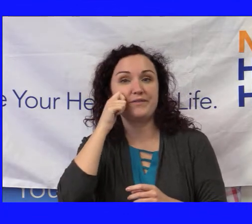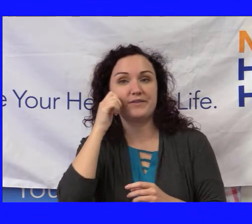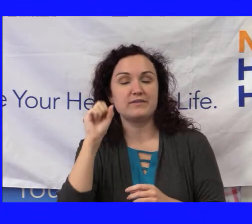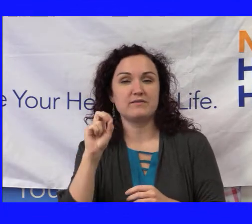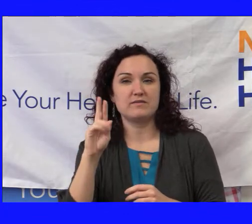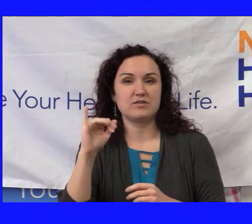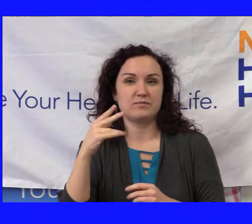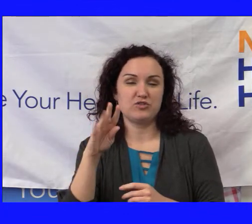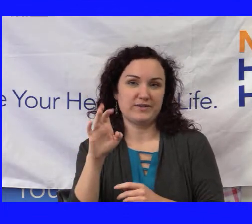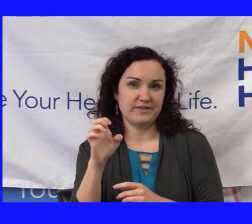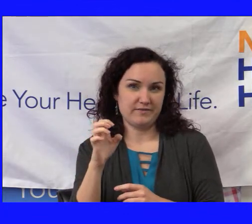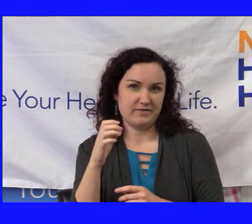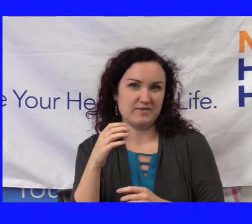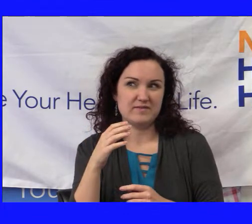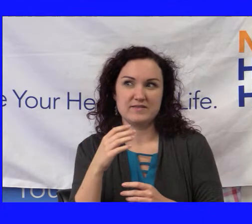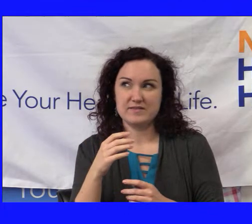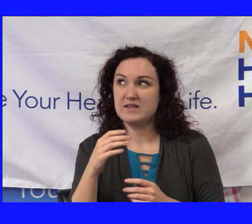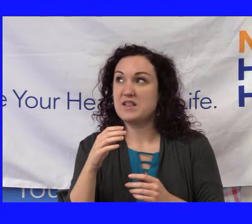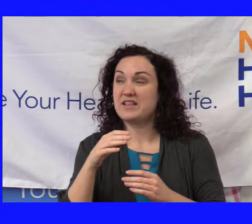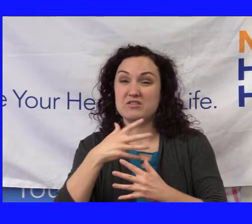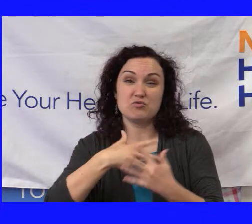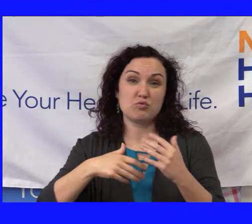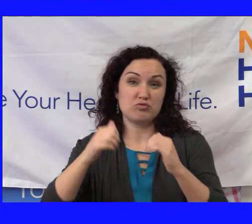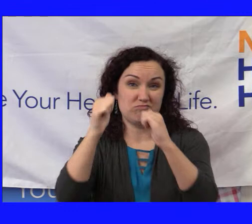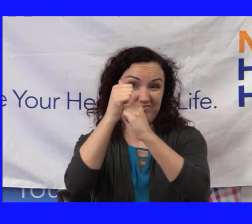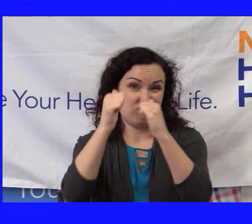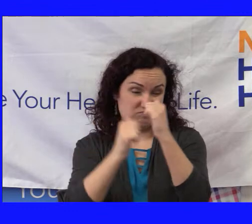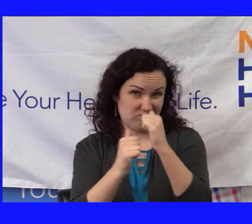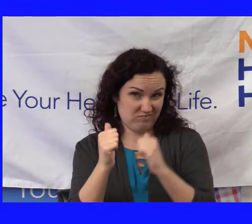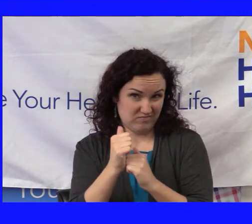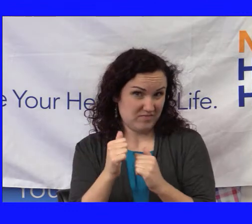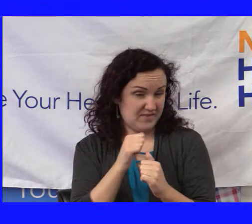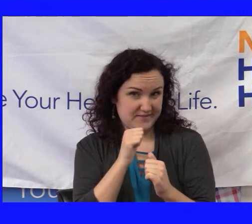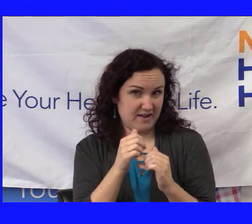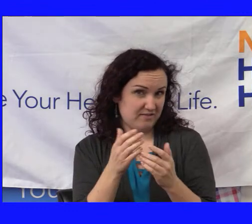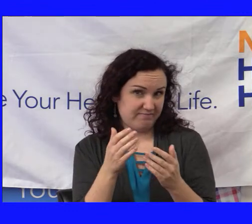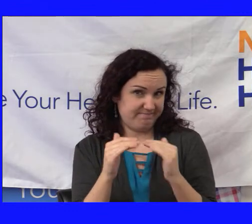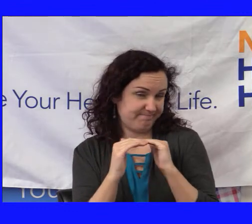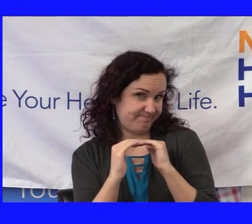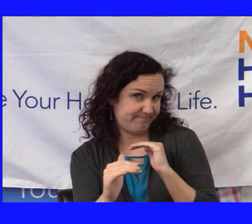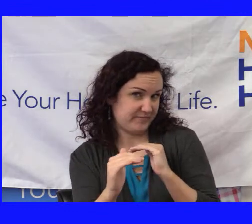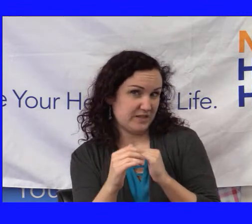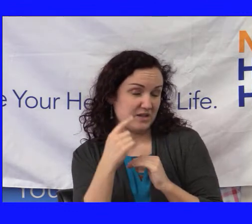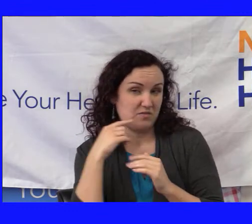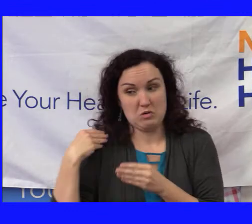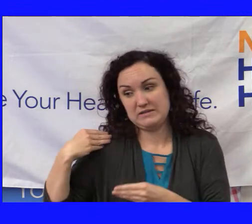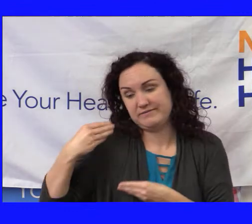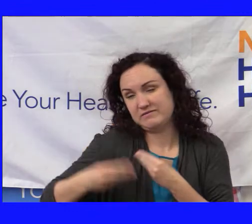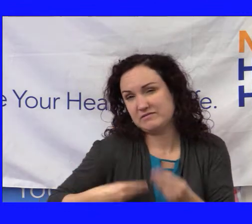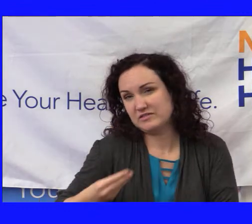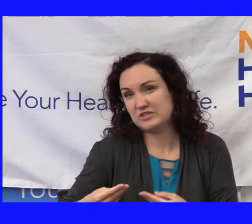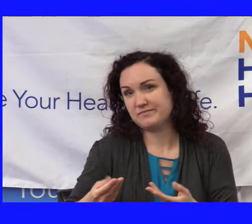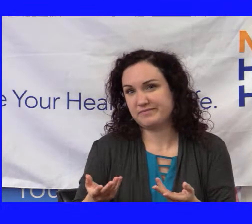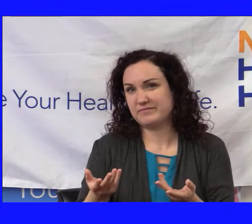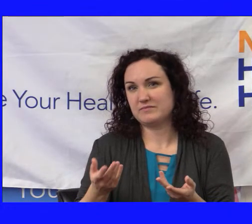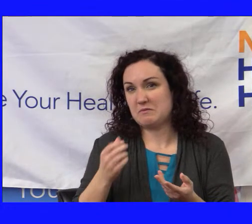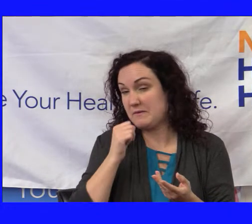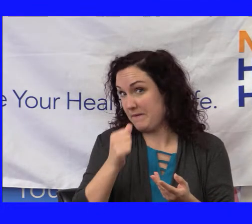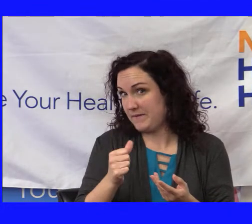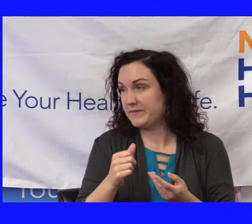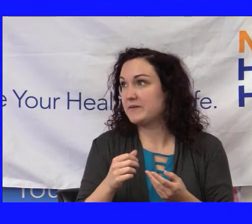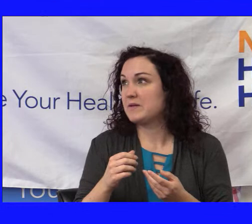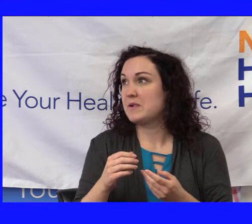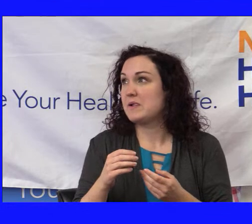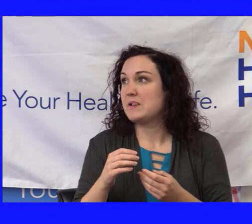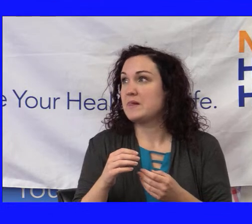we all understand is a social construct that is not a consistent proxy for ancestral or genetic inheritance in their